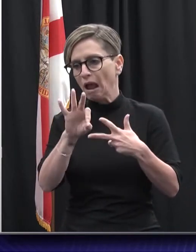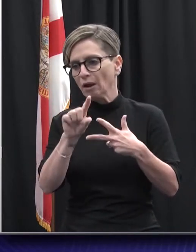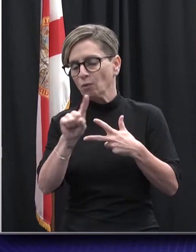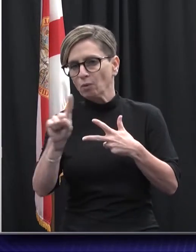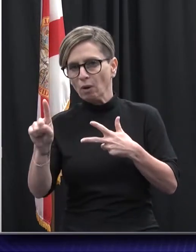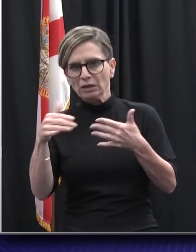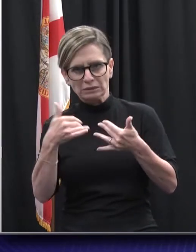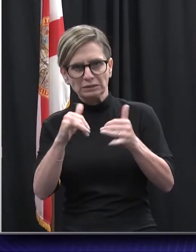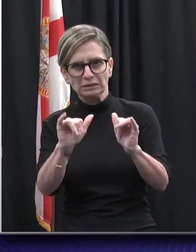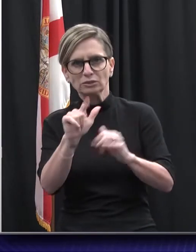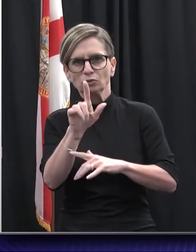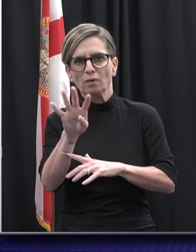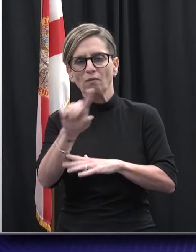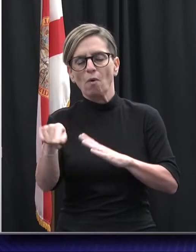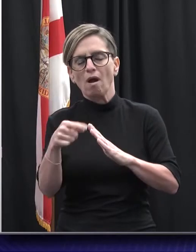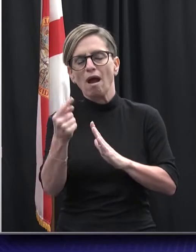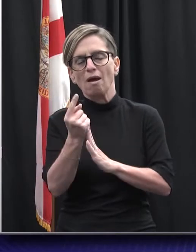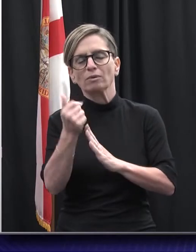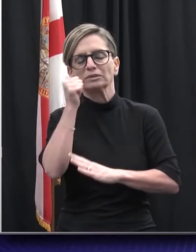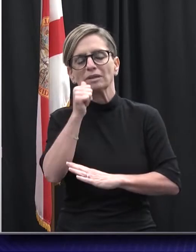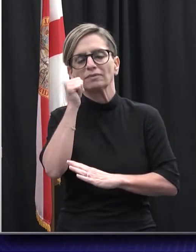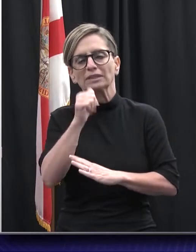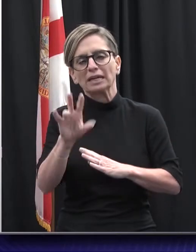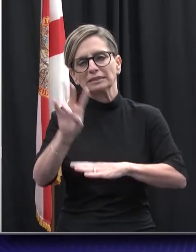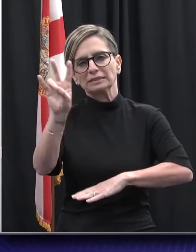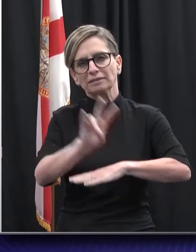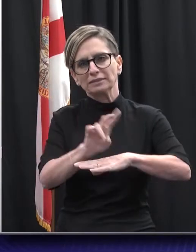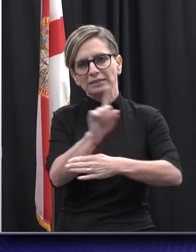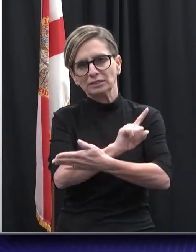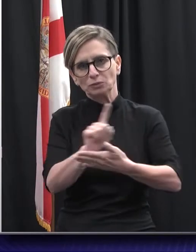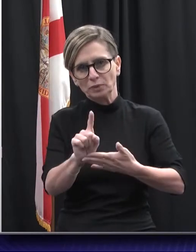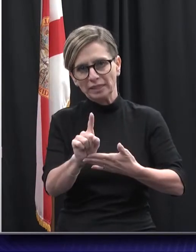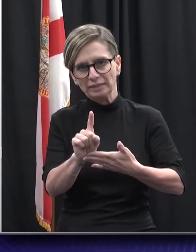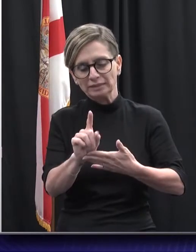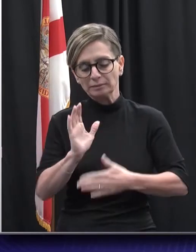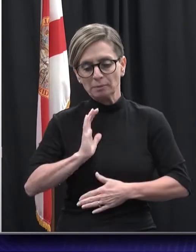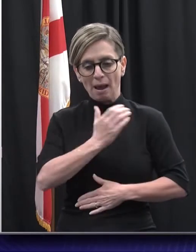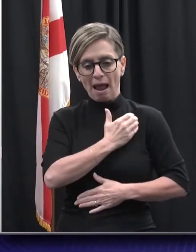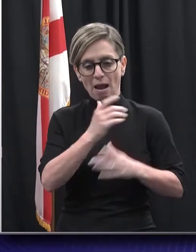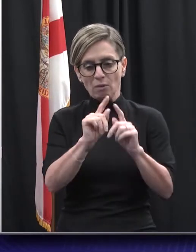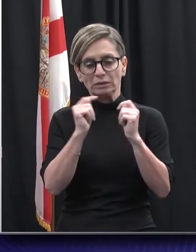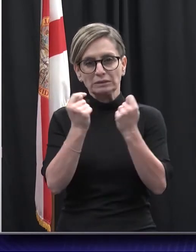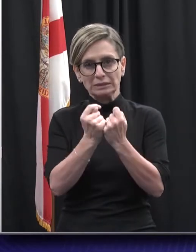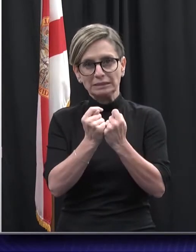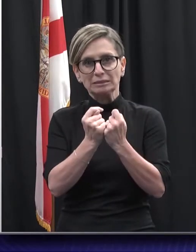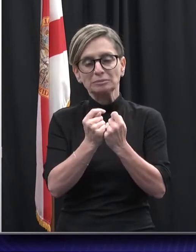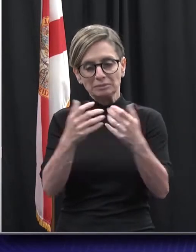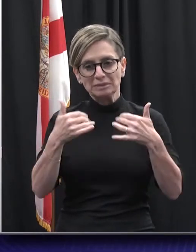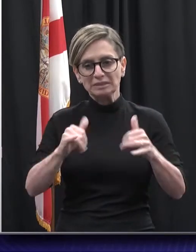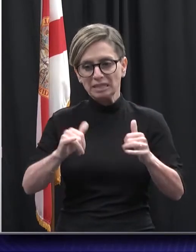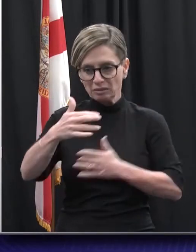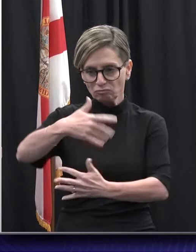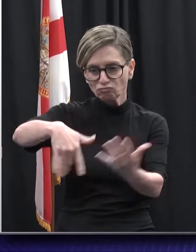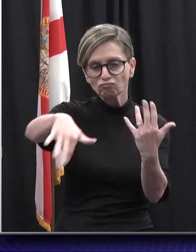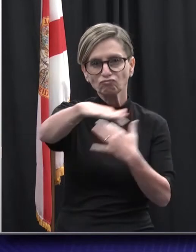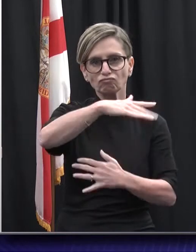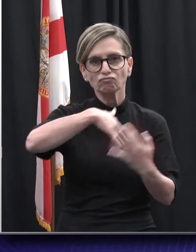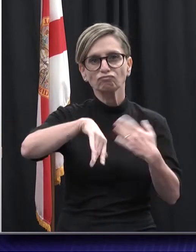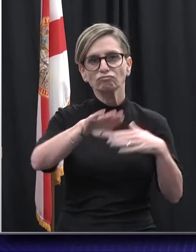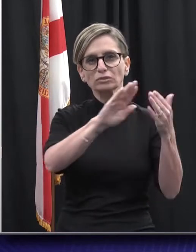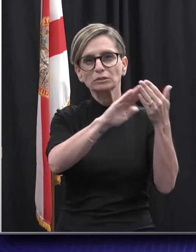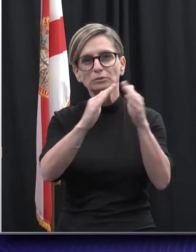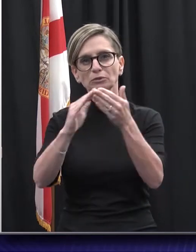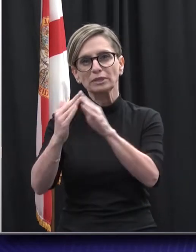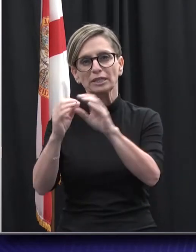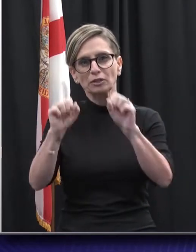24/7. By reducing the number of our team roaming the community by 20%, I believe we are helping to keep our team